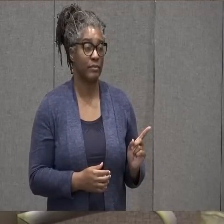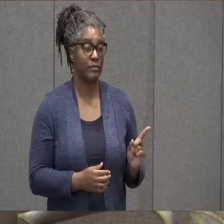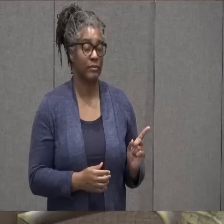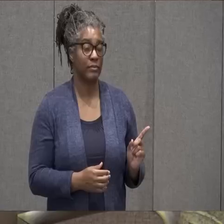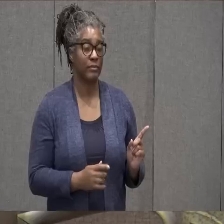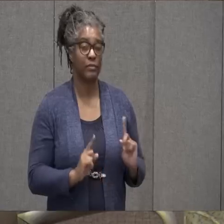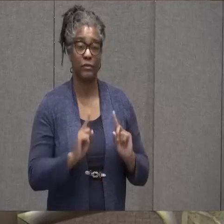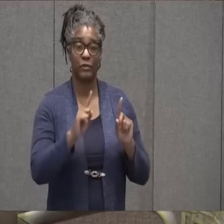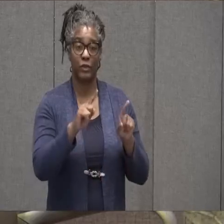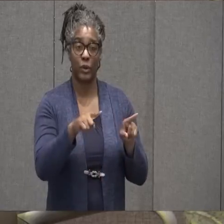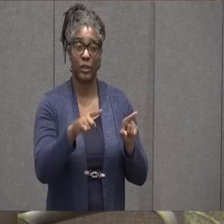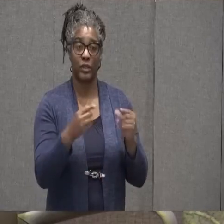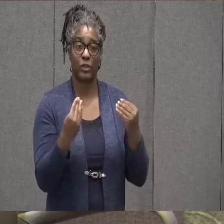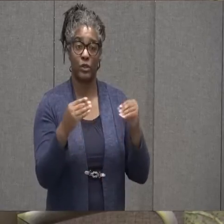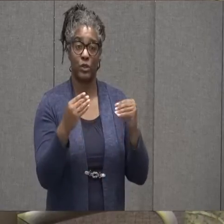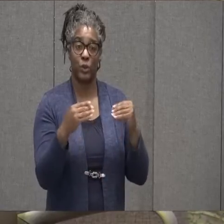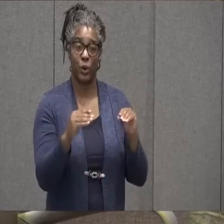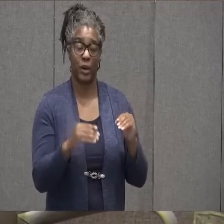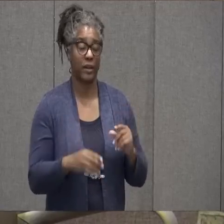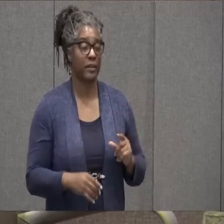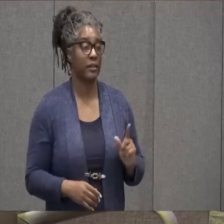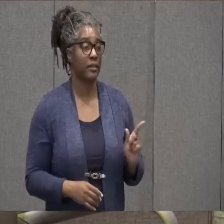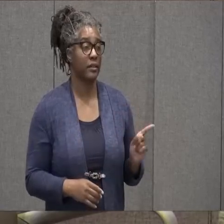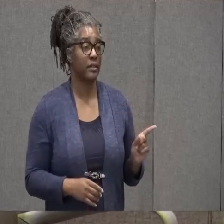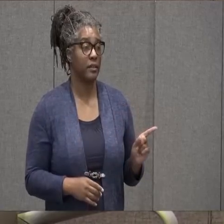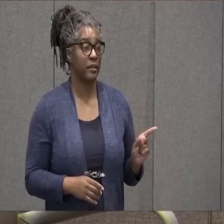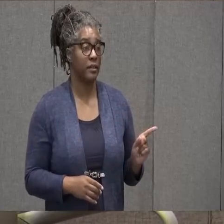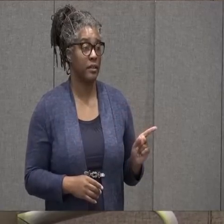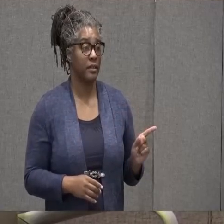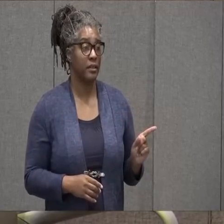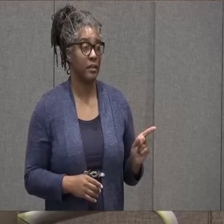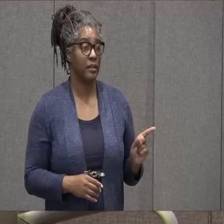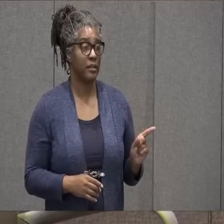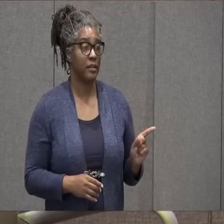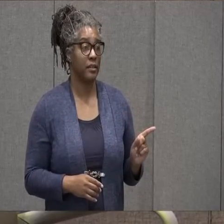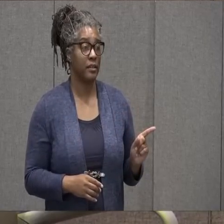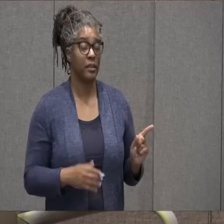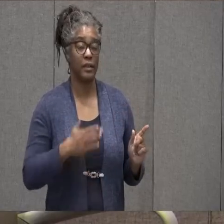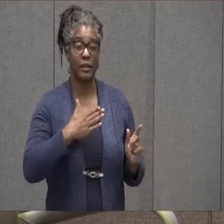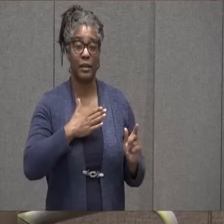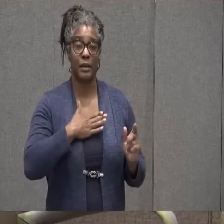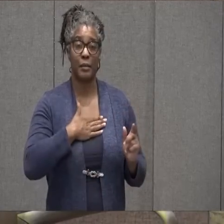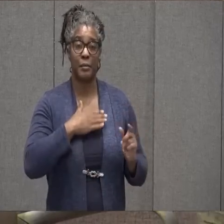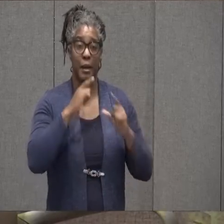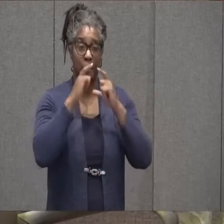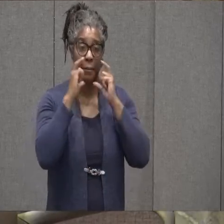store. My mask and gloves feel